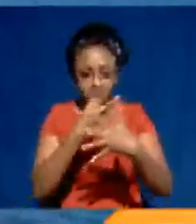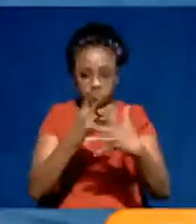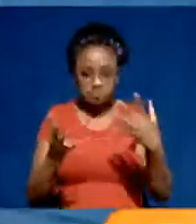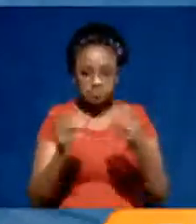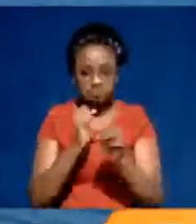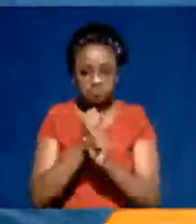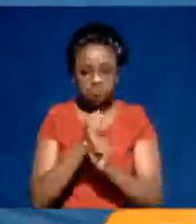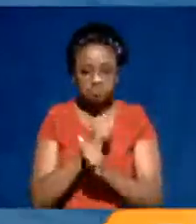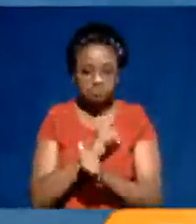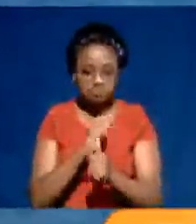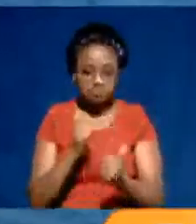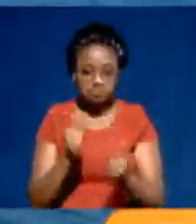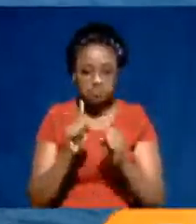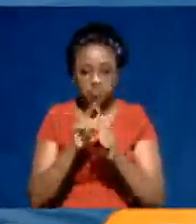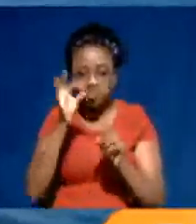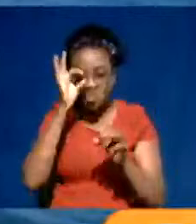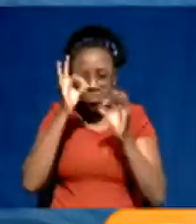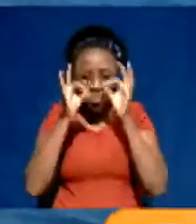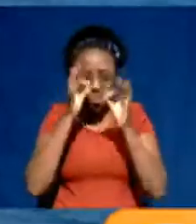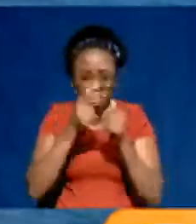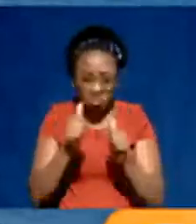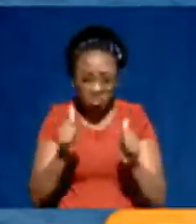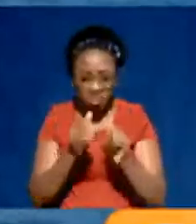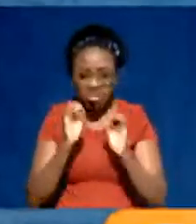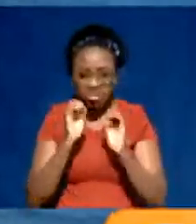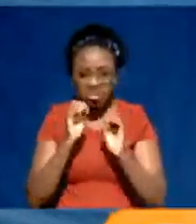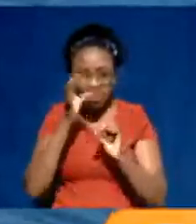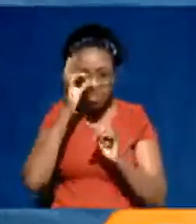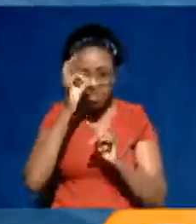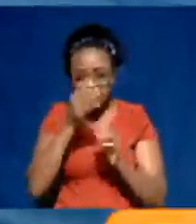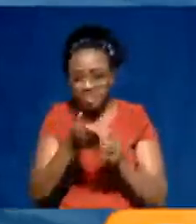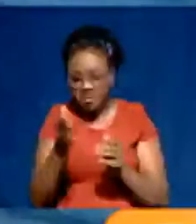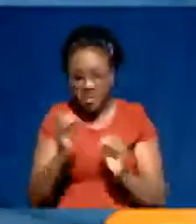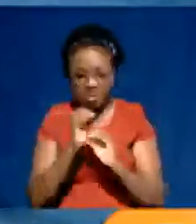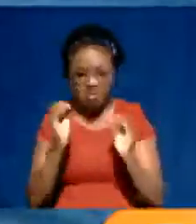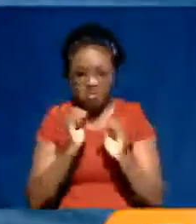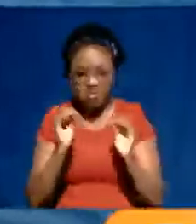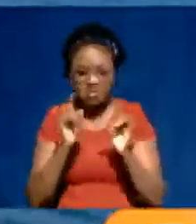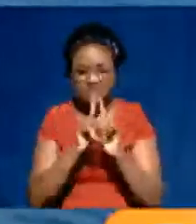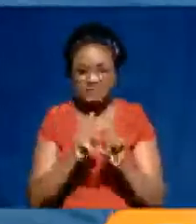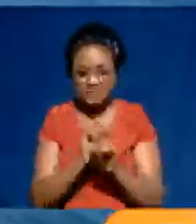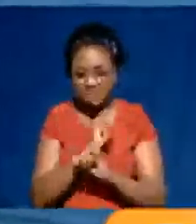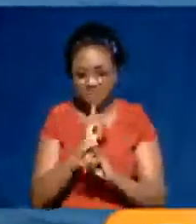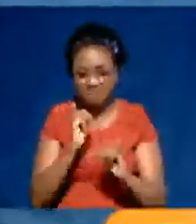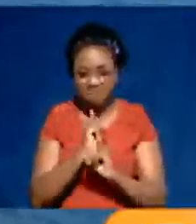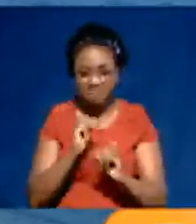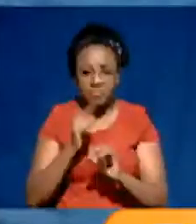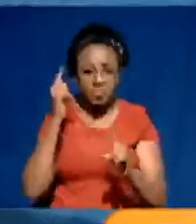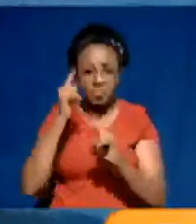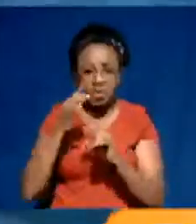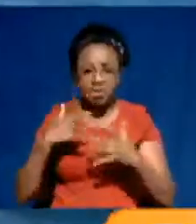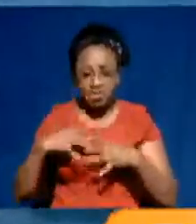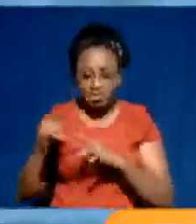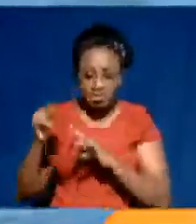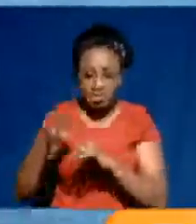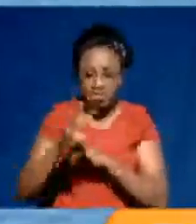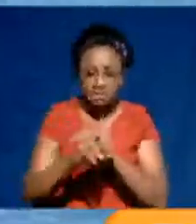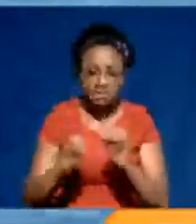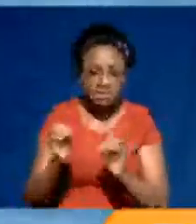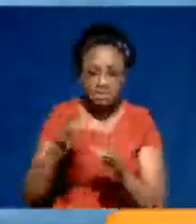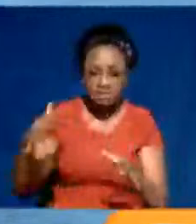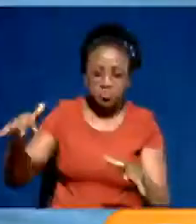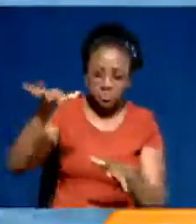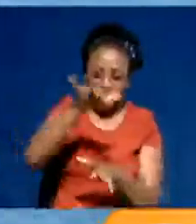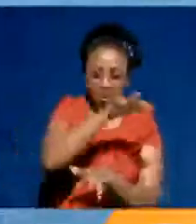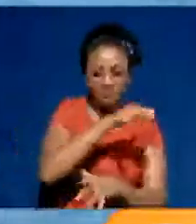are no holes on it, it is also clean, and then having a cover net to prevent predation and theft. According